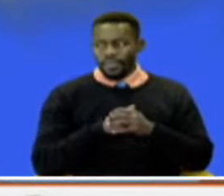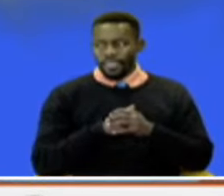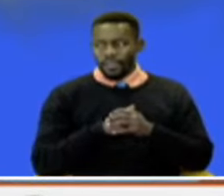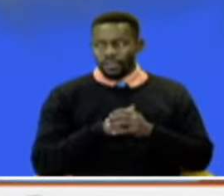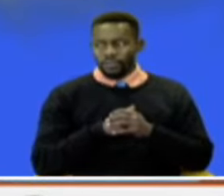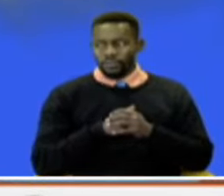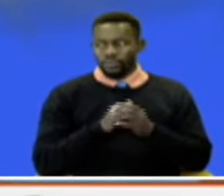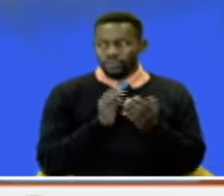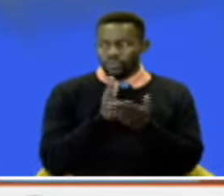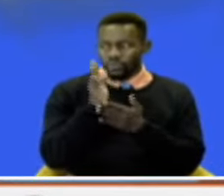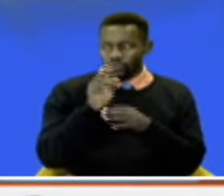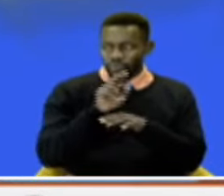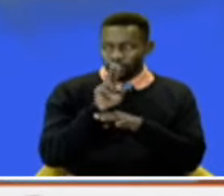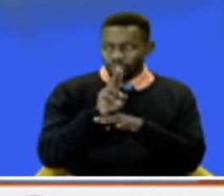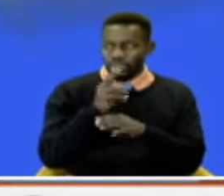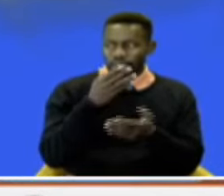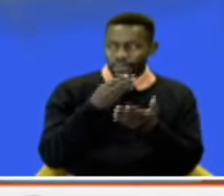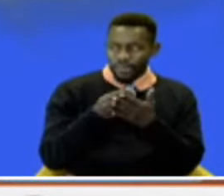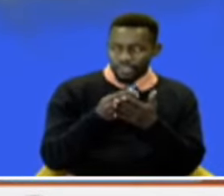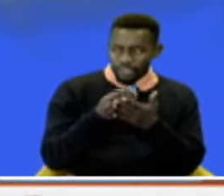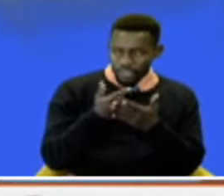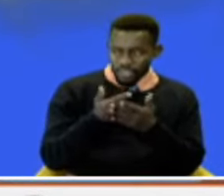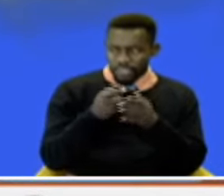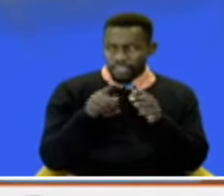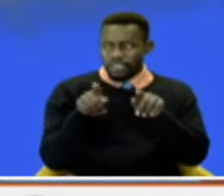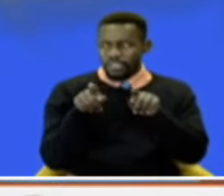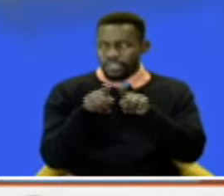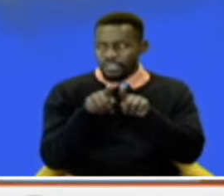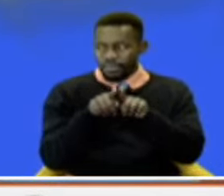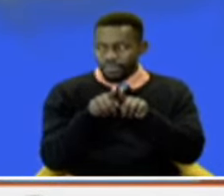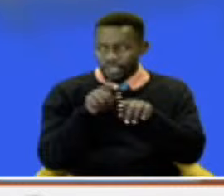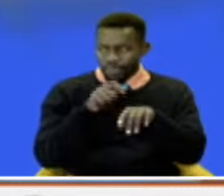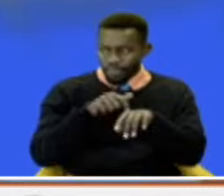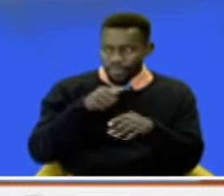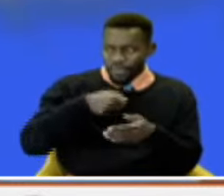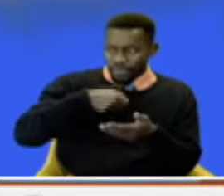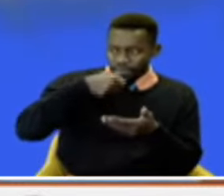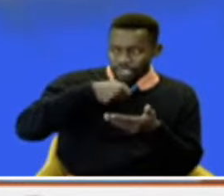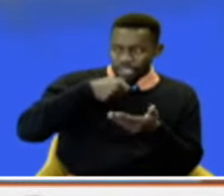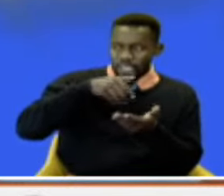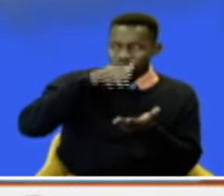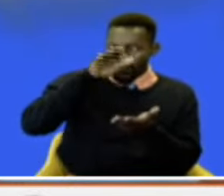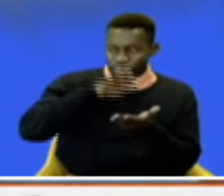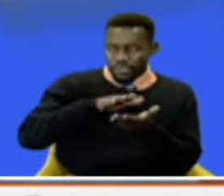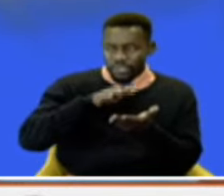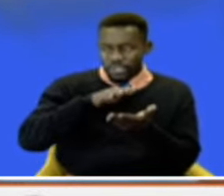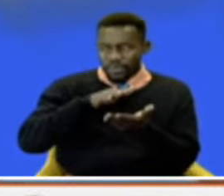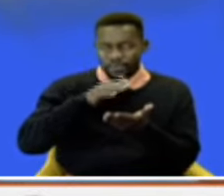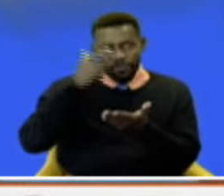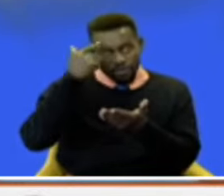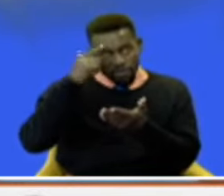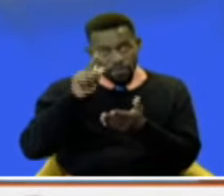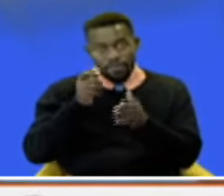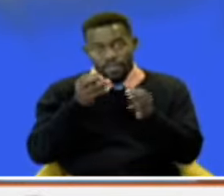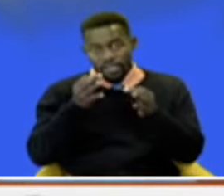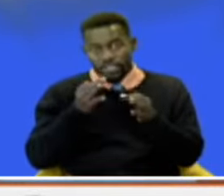expenditure rationalization. In that endeavor, the bill reduces the overall budget for financial year